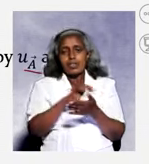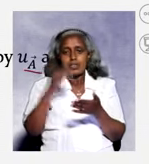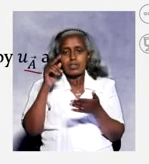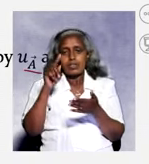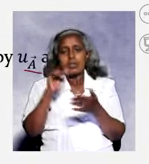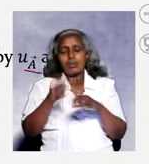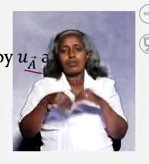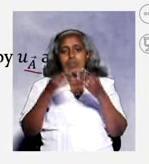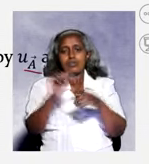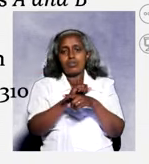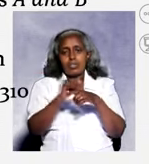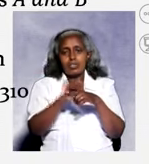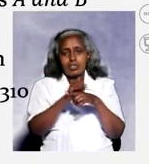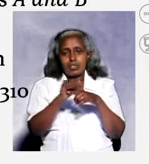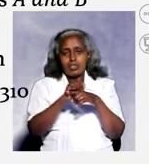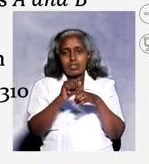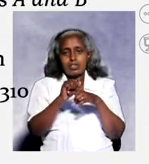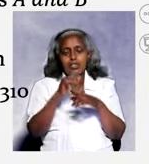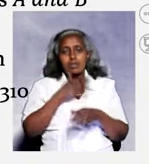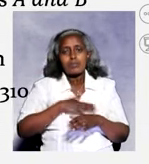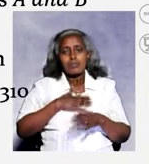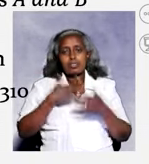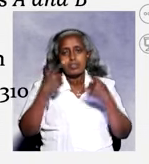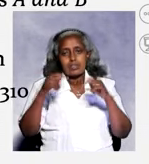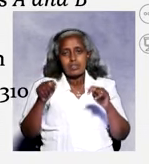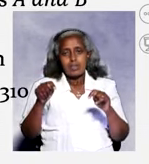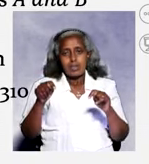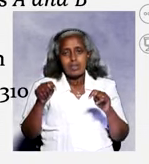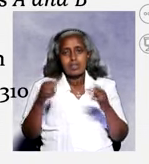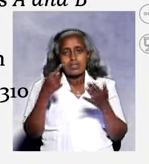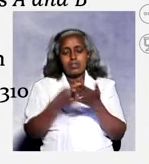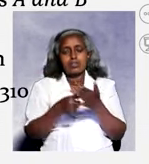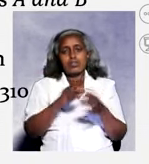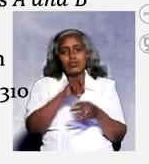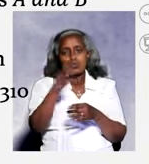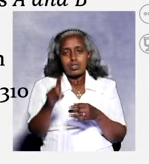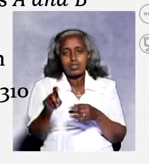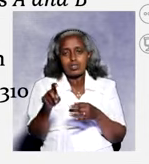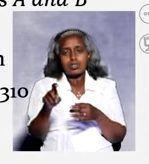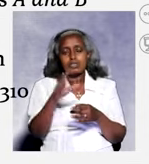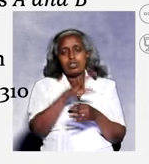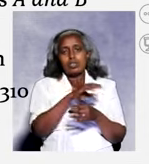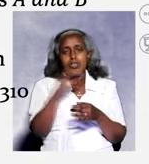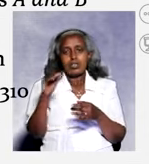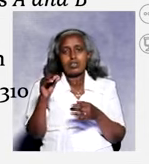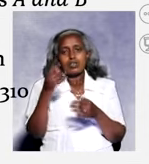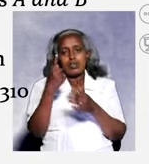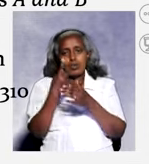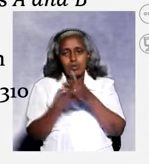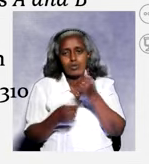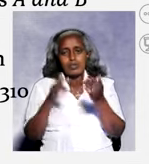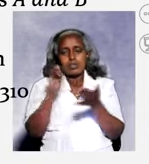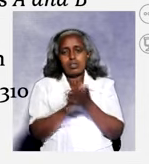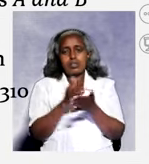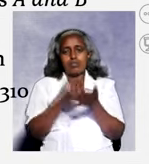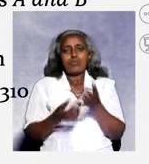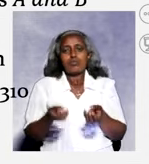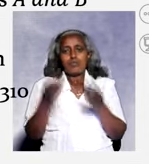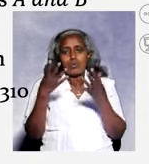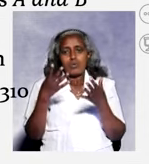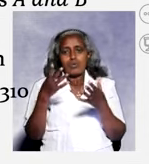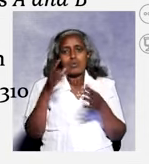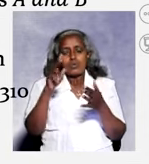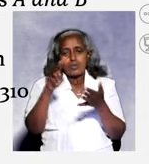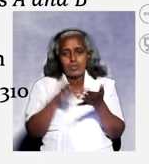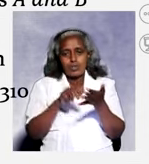I'll give exercise. Please try these questions, and not only that, to know more you